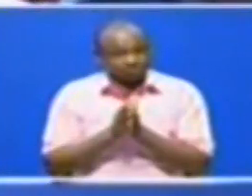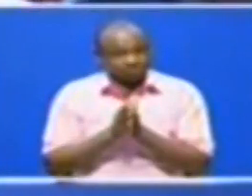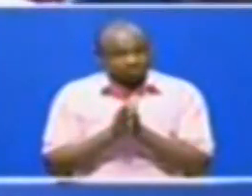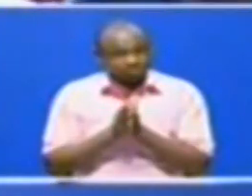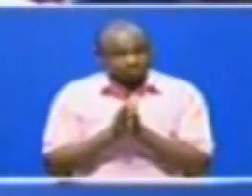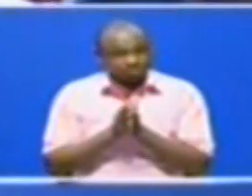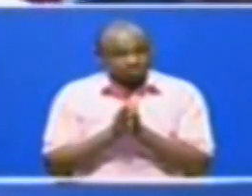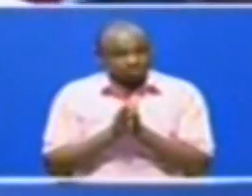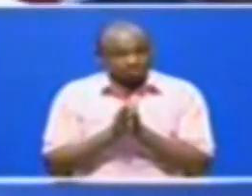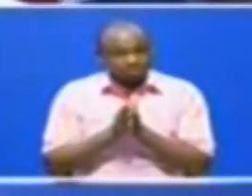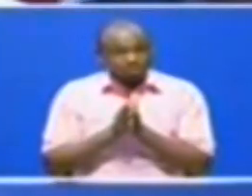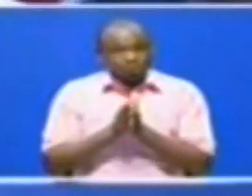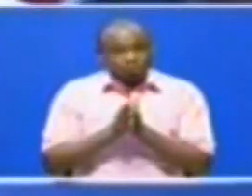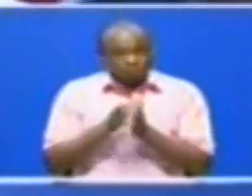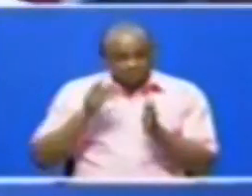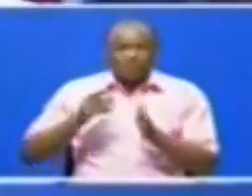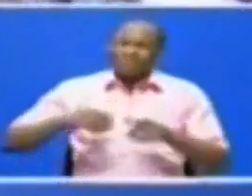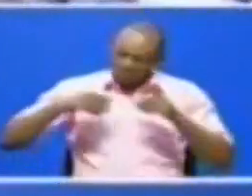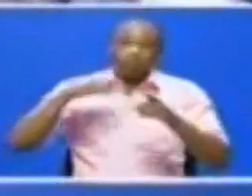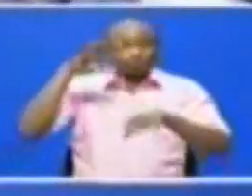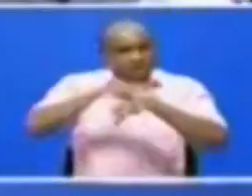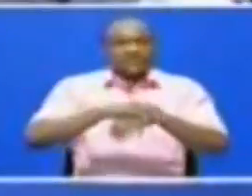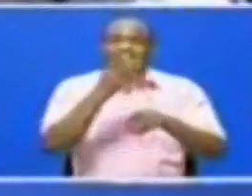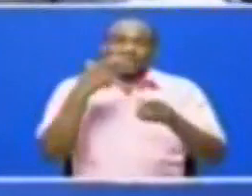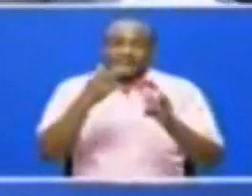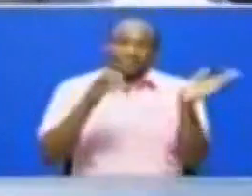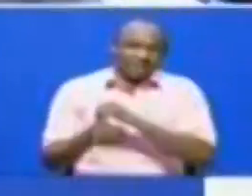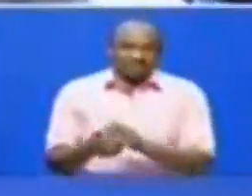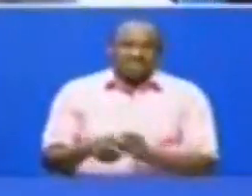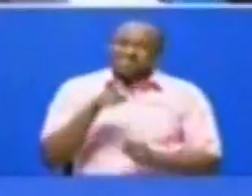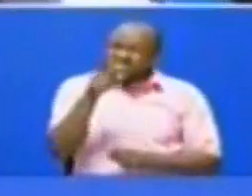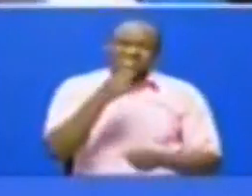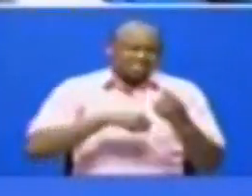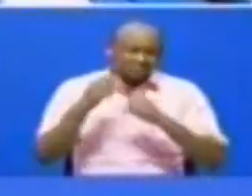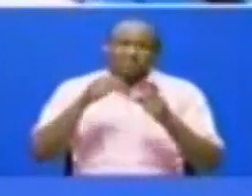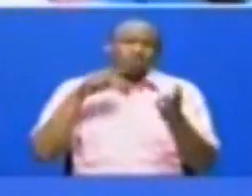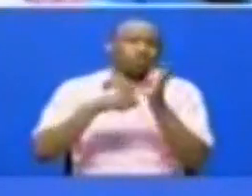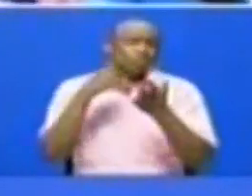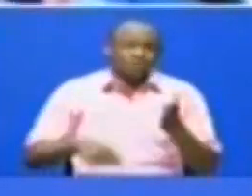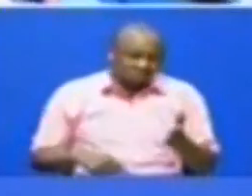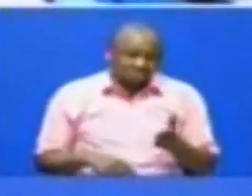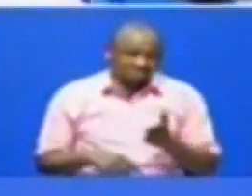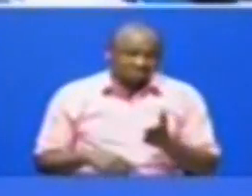an all-impressing purpose so that we get them back. Ni kitendo ambayo inalenga kuchukua